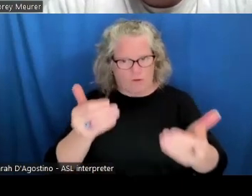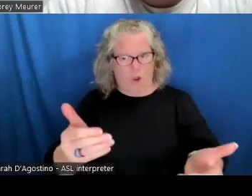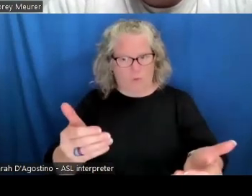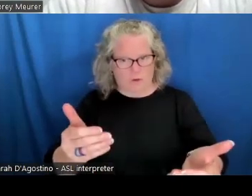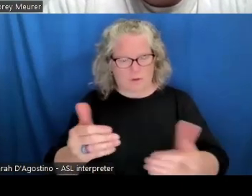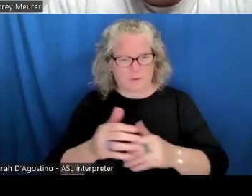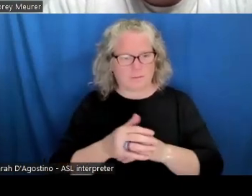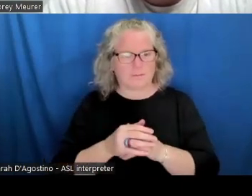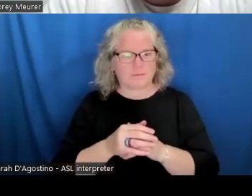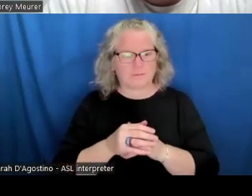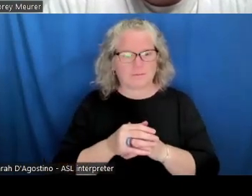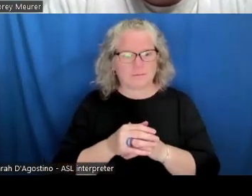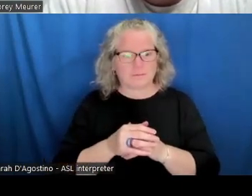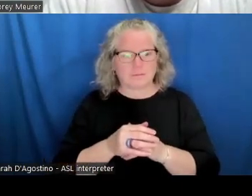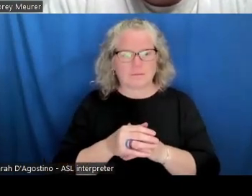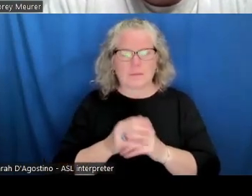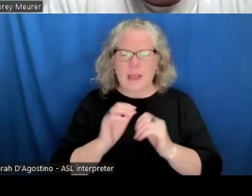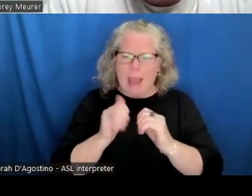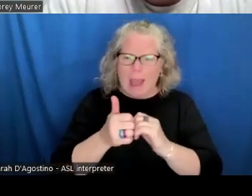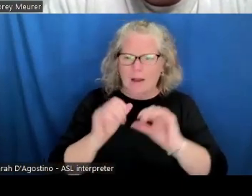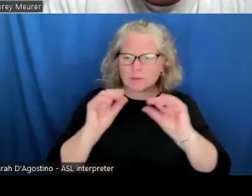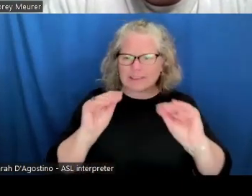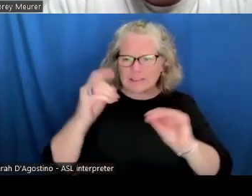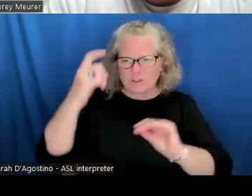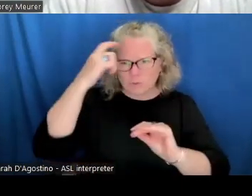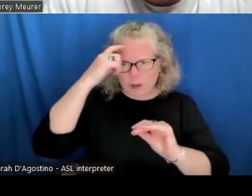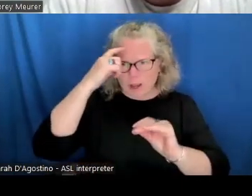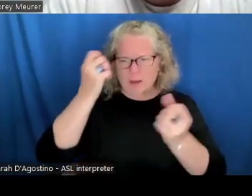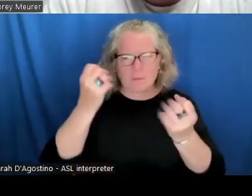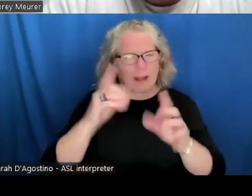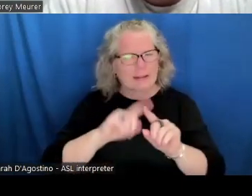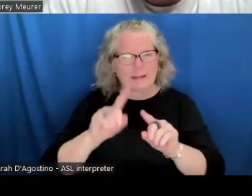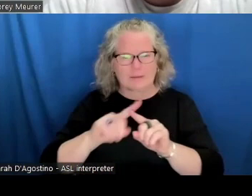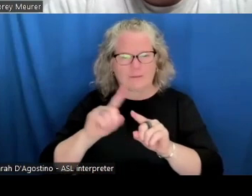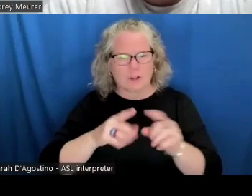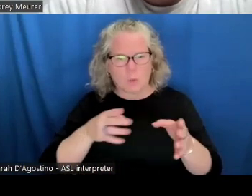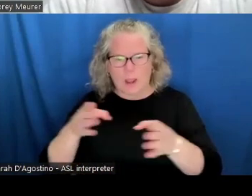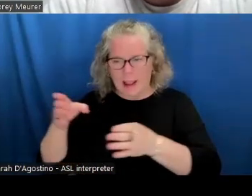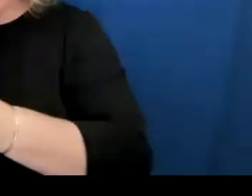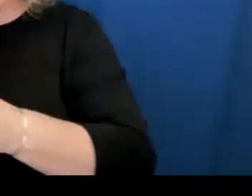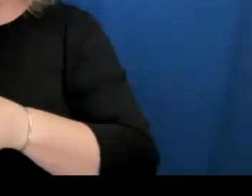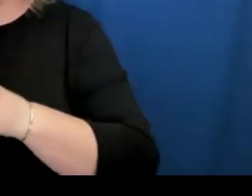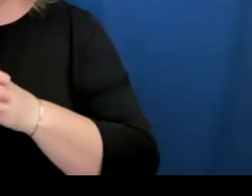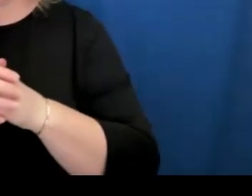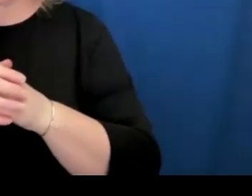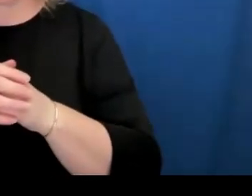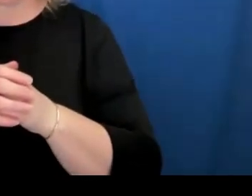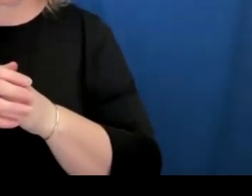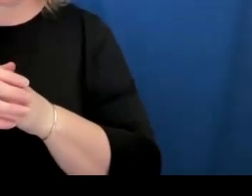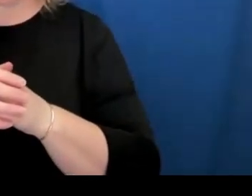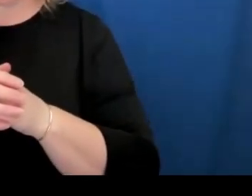ways to teach the brain. As a practitioner myself, I've taken a lot of the models from Dr.